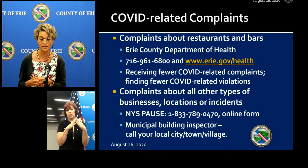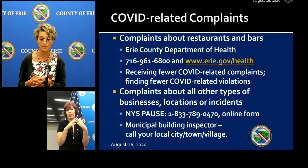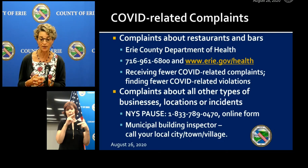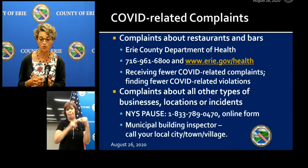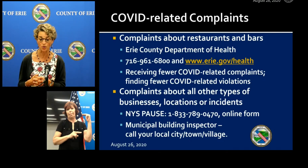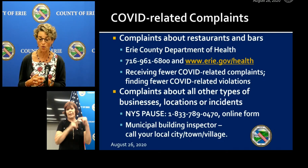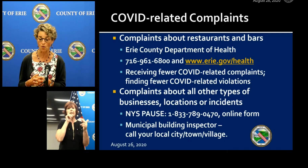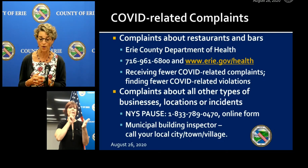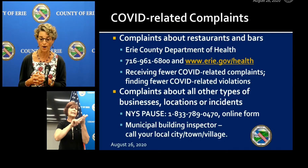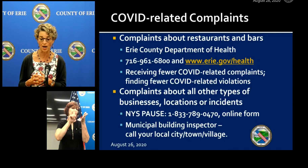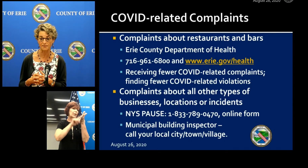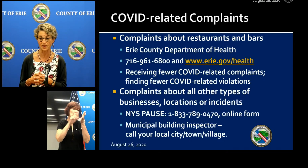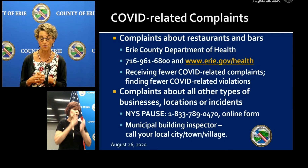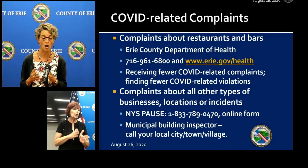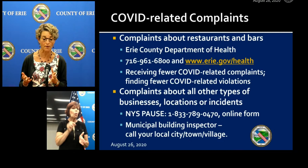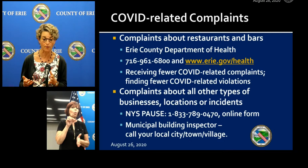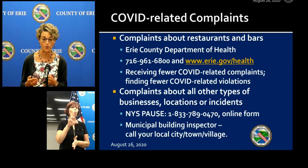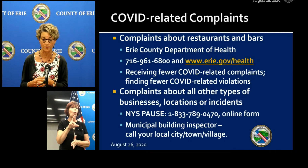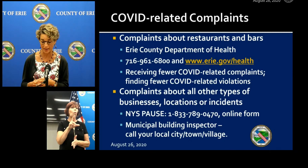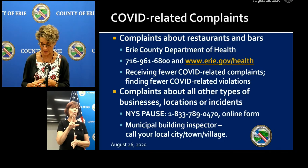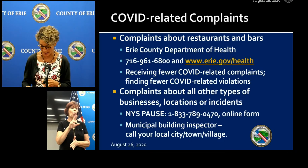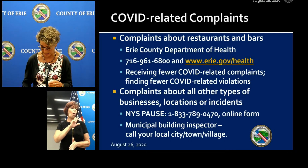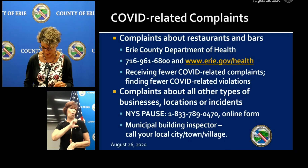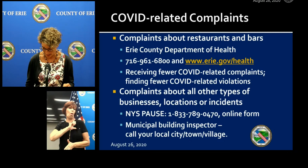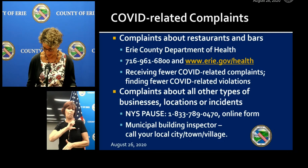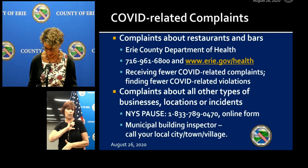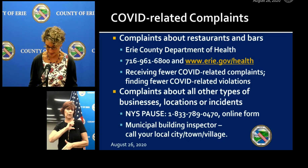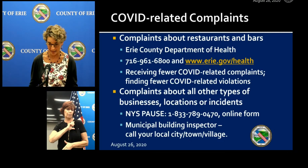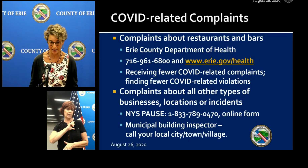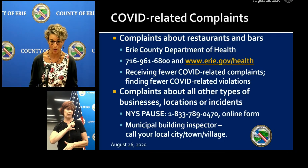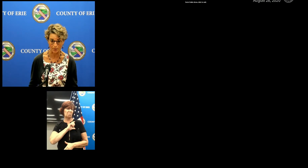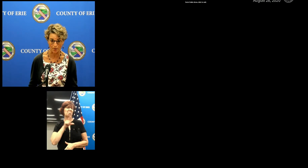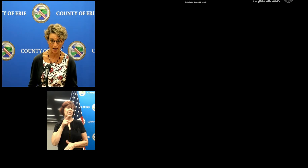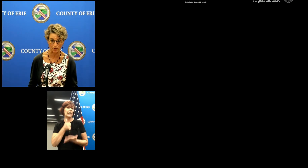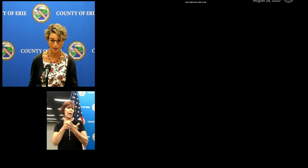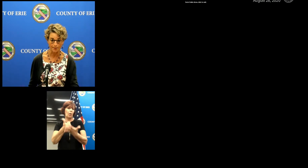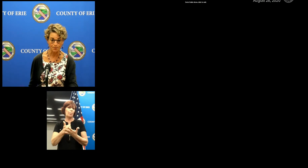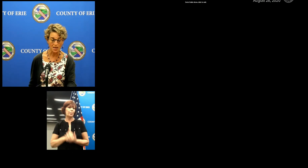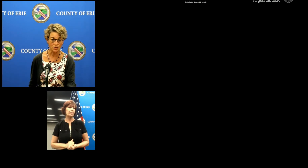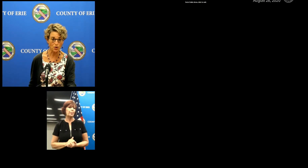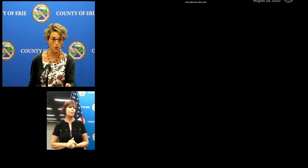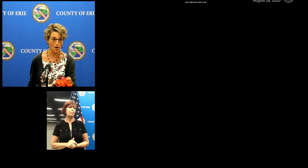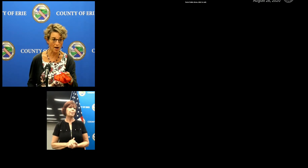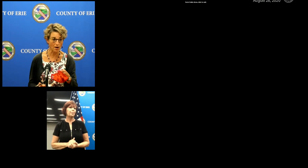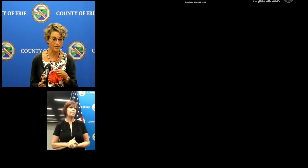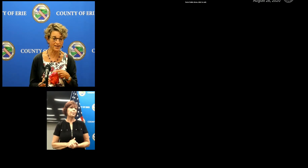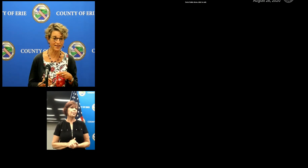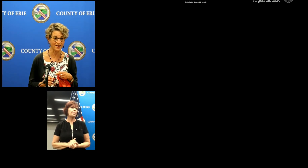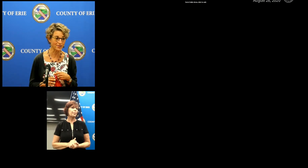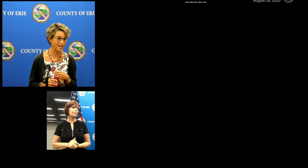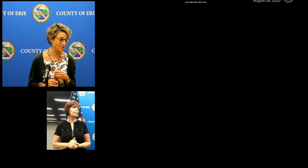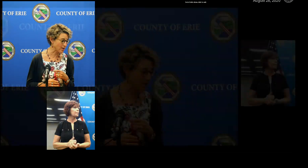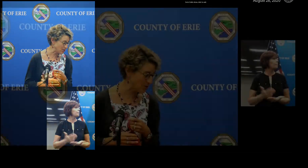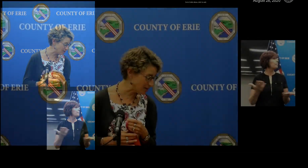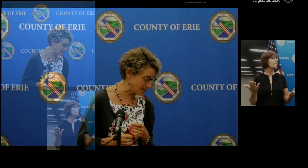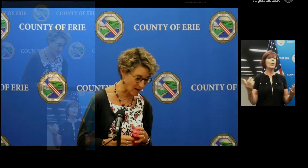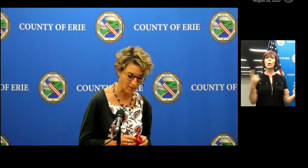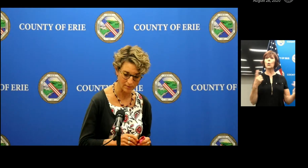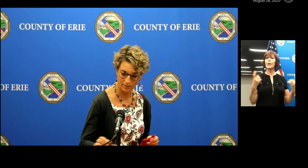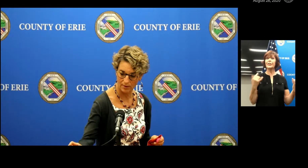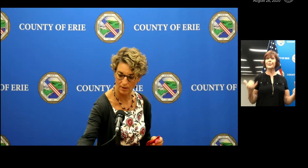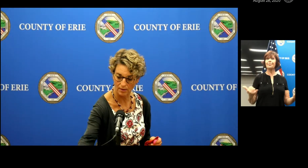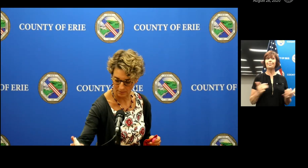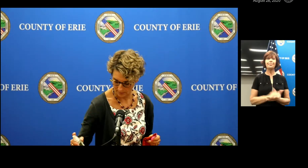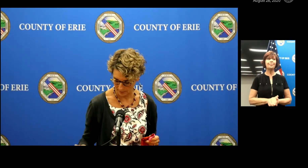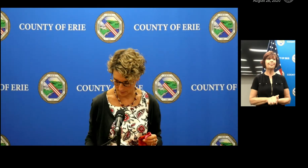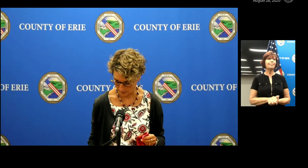building inspector or the law enforcement, and they can help you out. So we can entertain questions now.